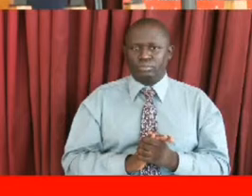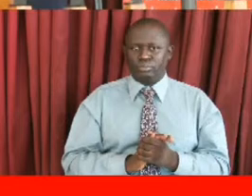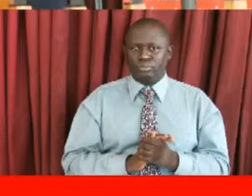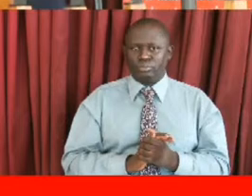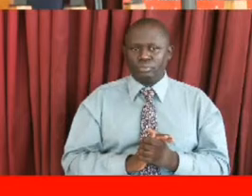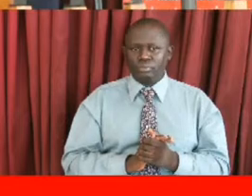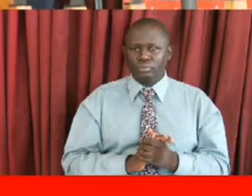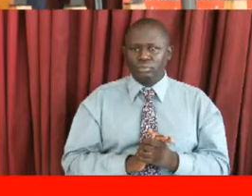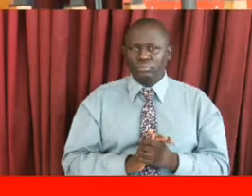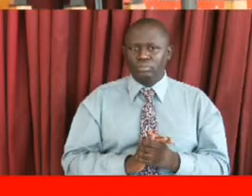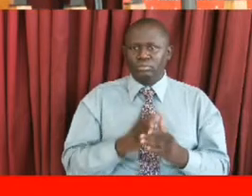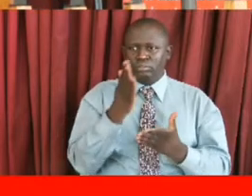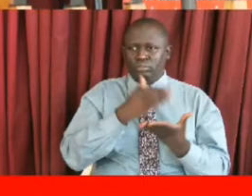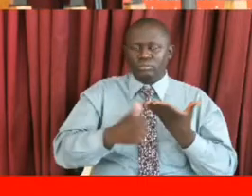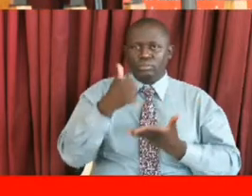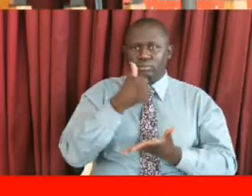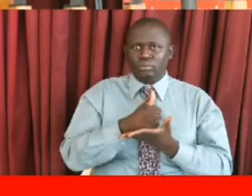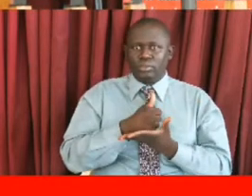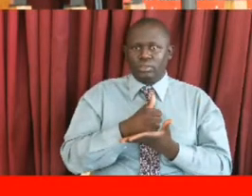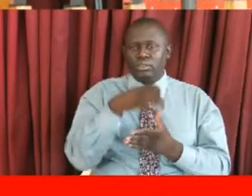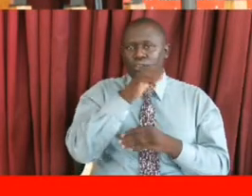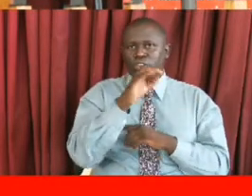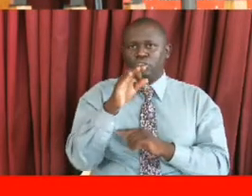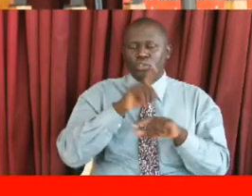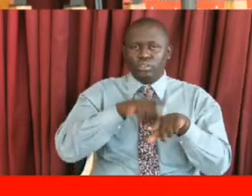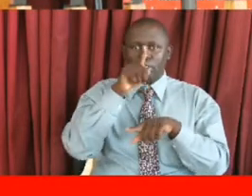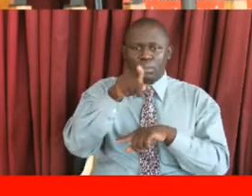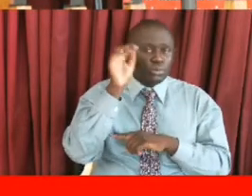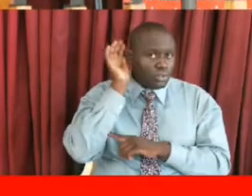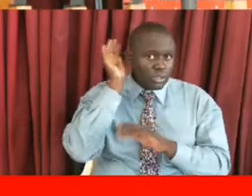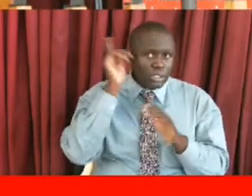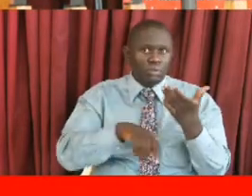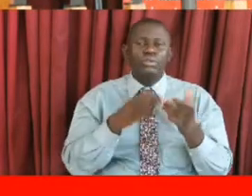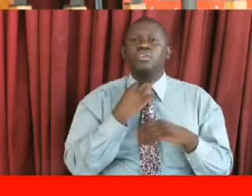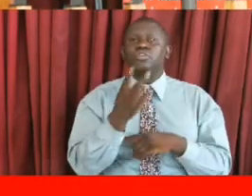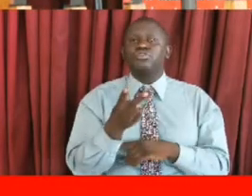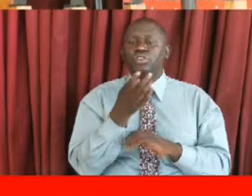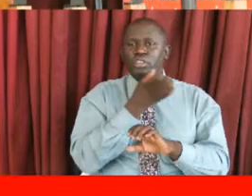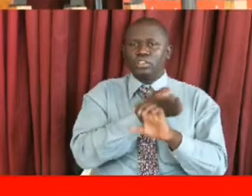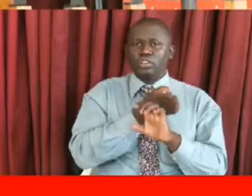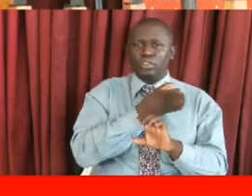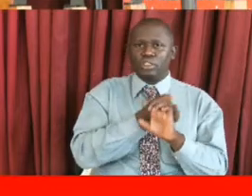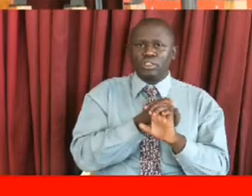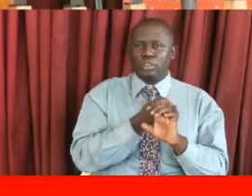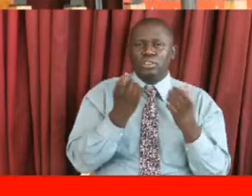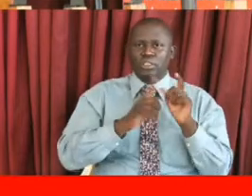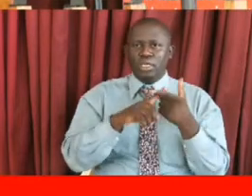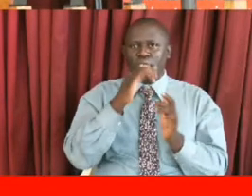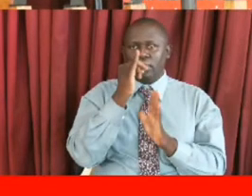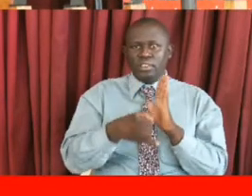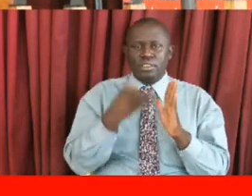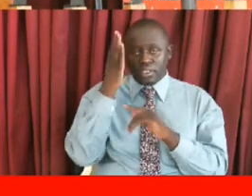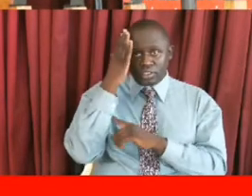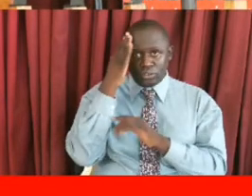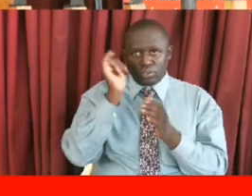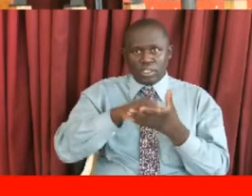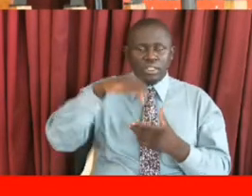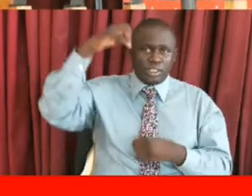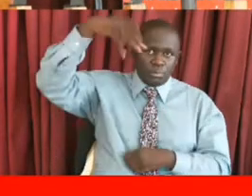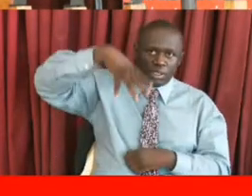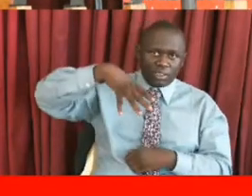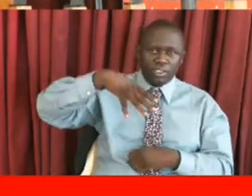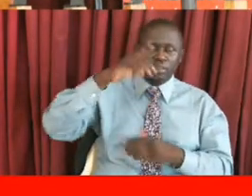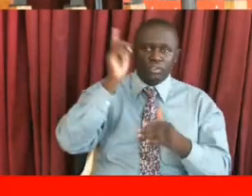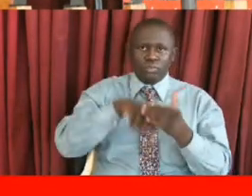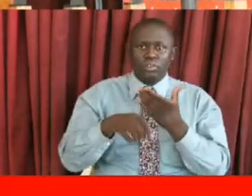Voice amen so when when you hear the voice knocking just know the presence of the